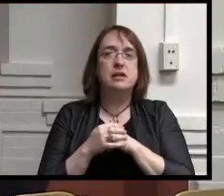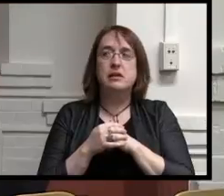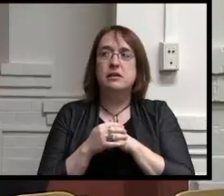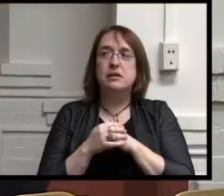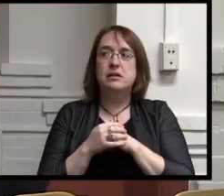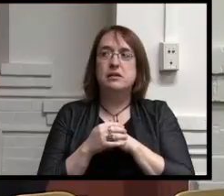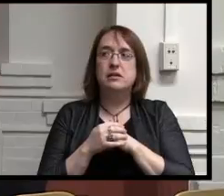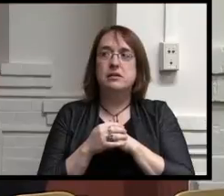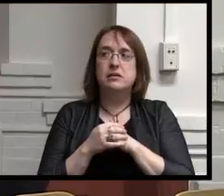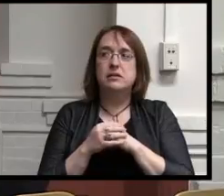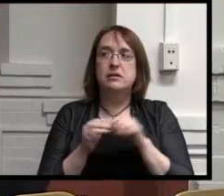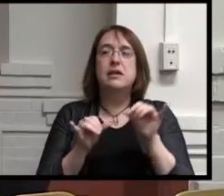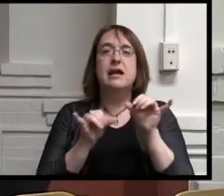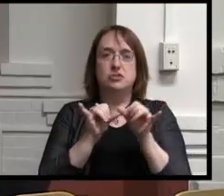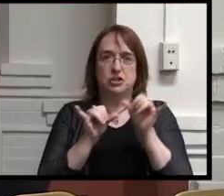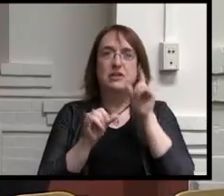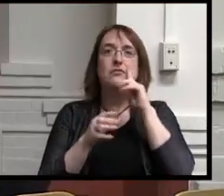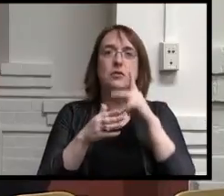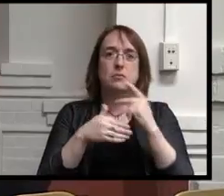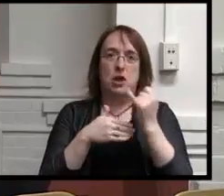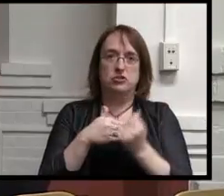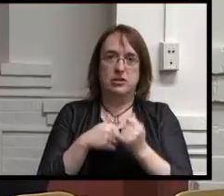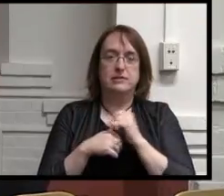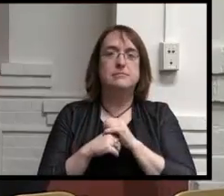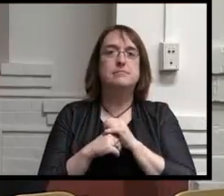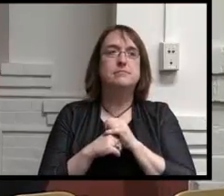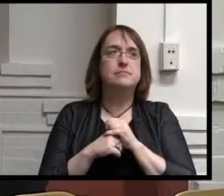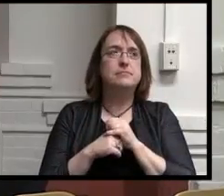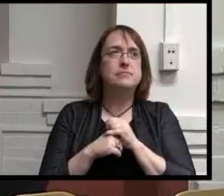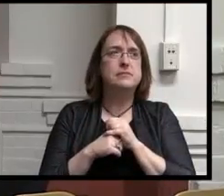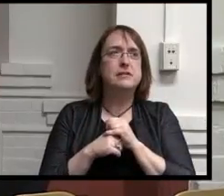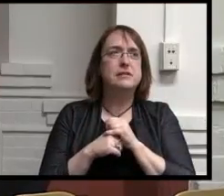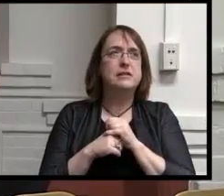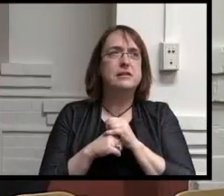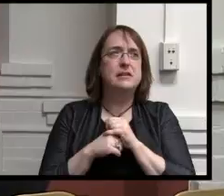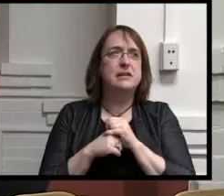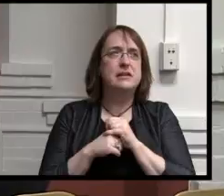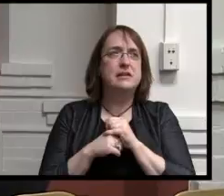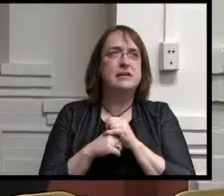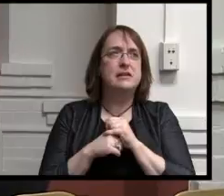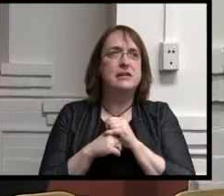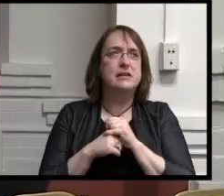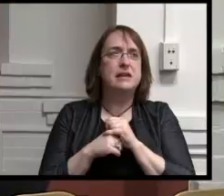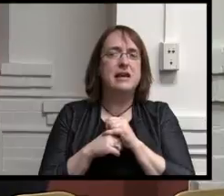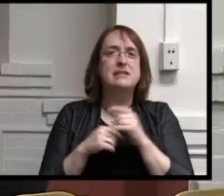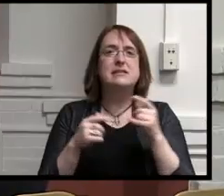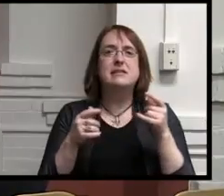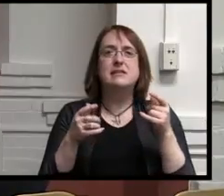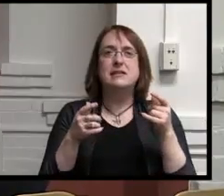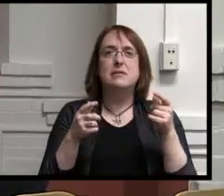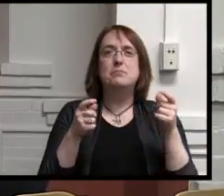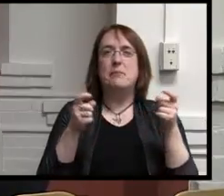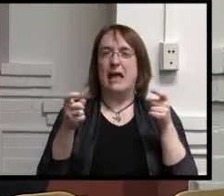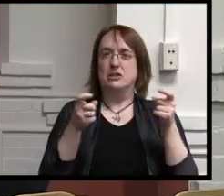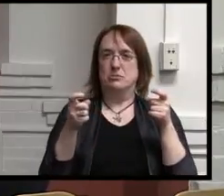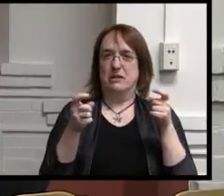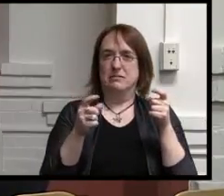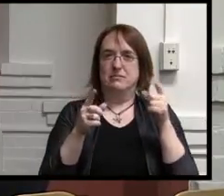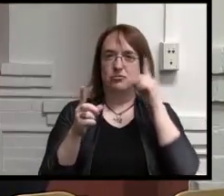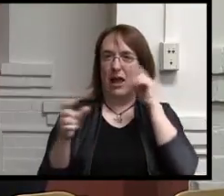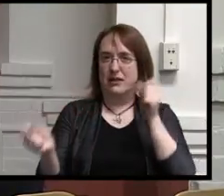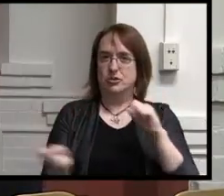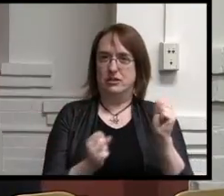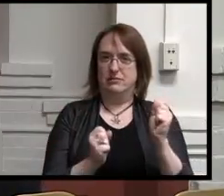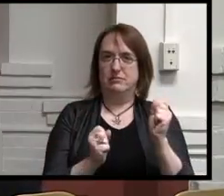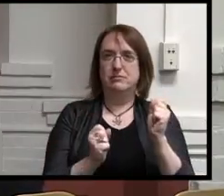to Dick's point, this was a risk management strategy and not a deception strategy.